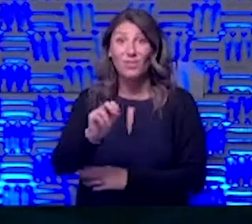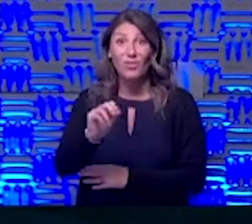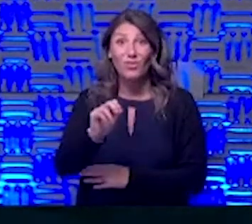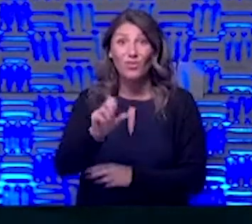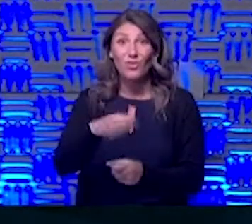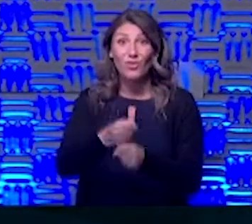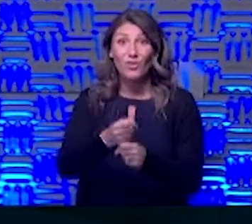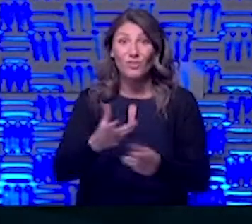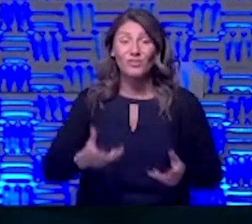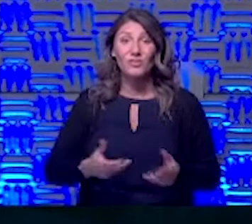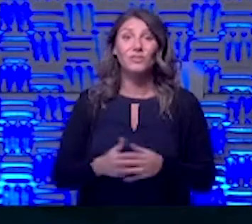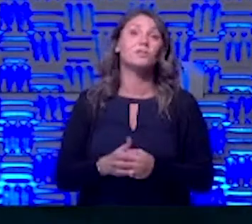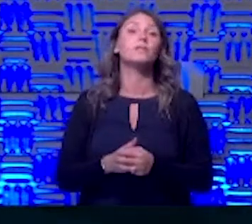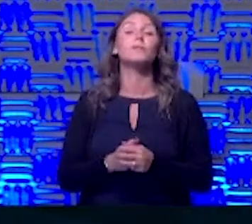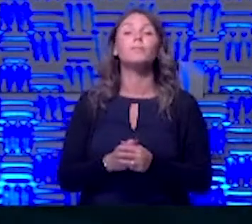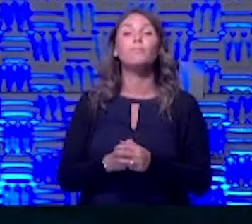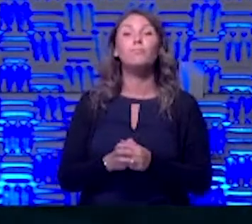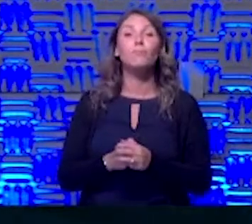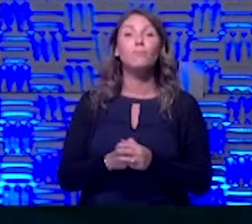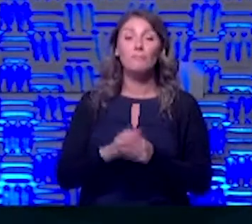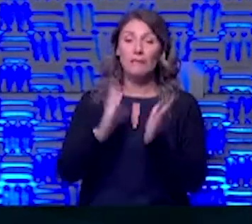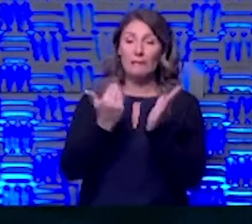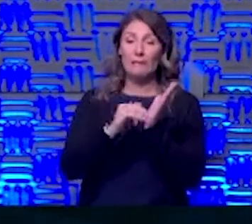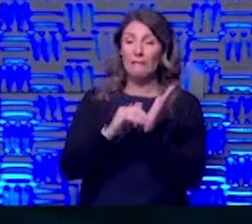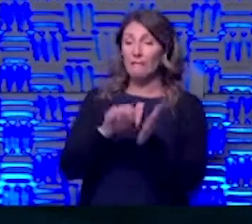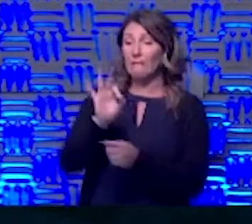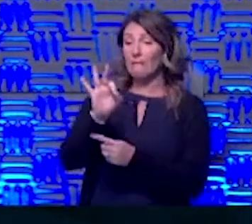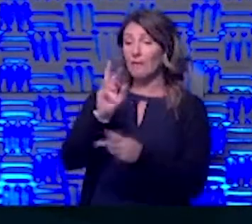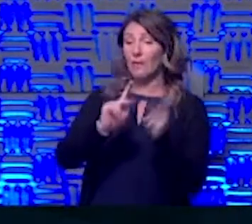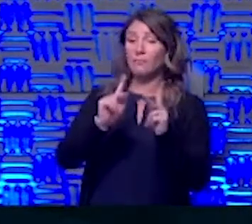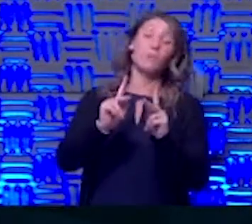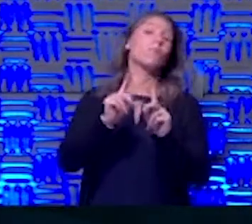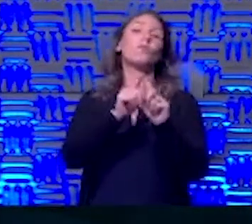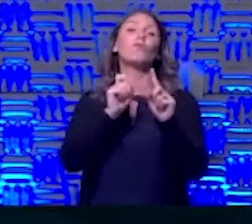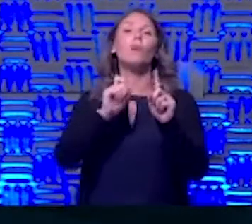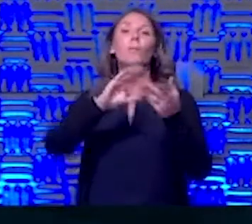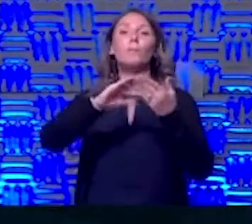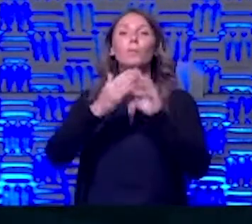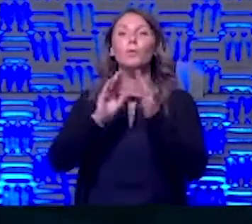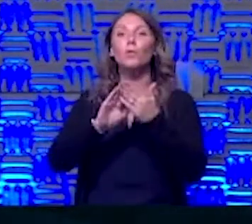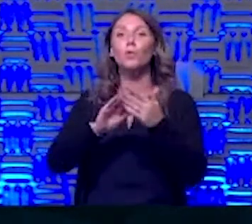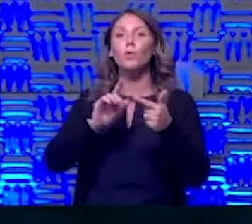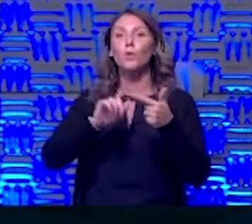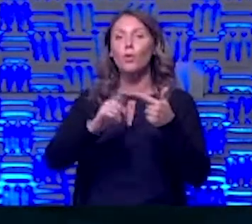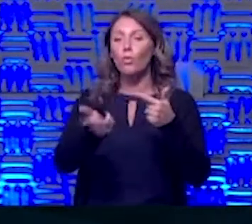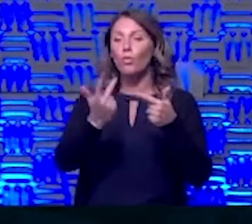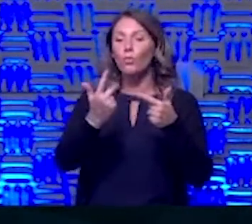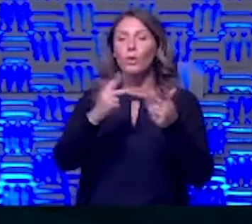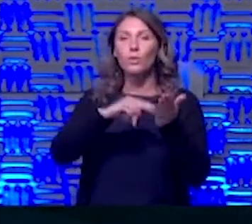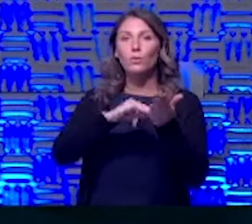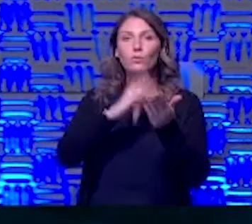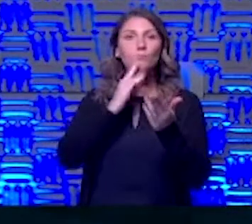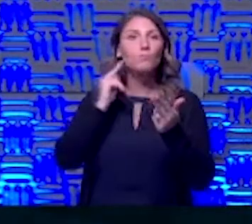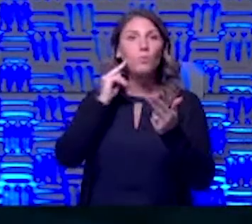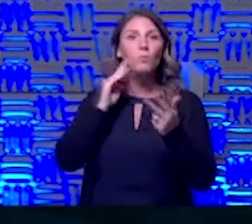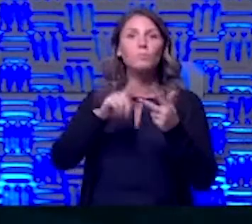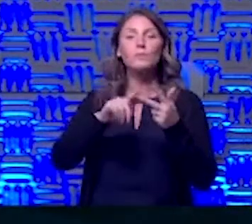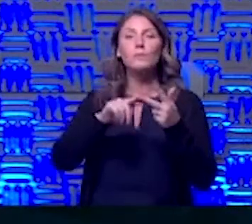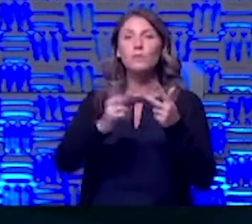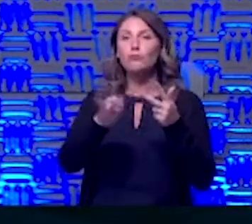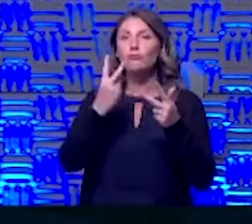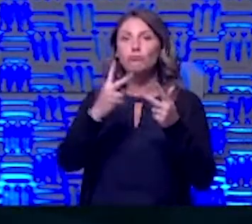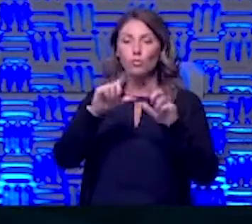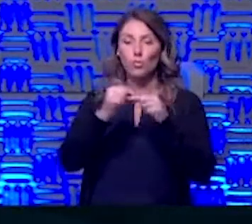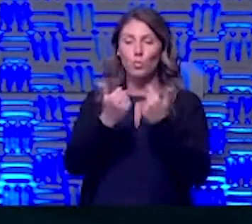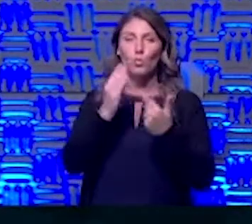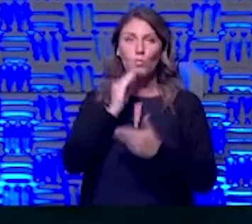of them, again, 9 of the people came from the community, 3 from nursing homes, 2 from group homes. A lot